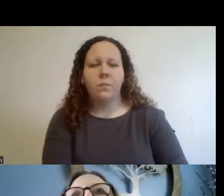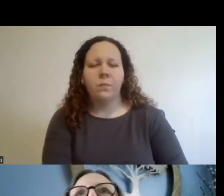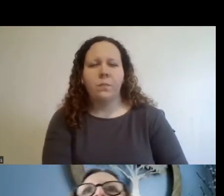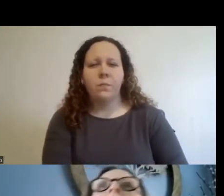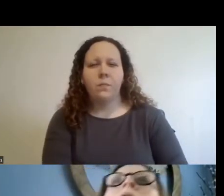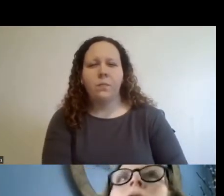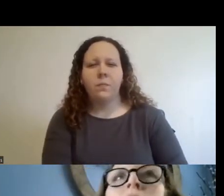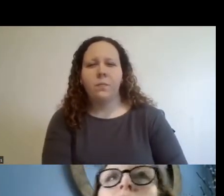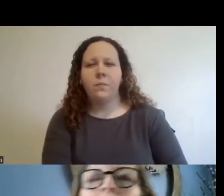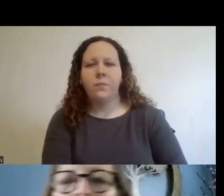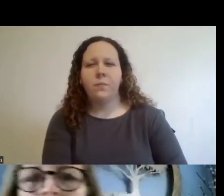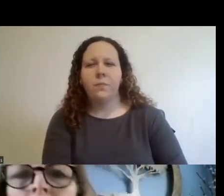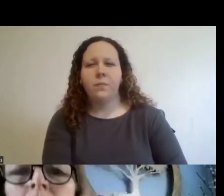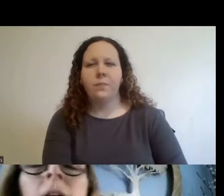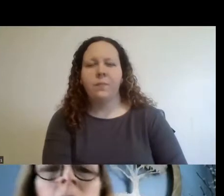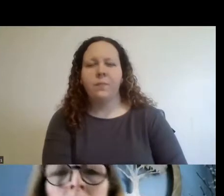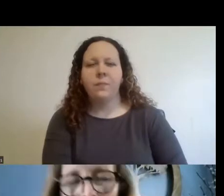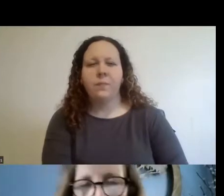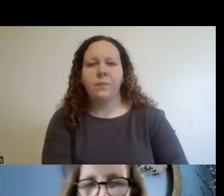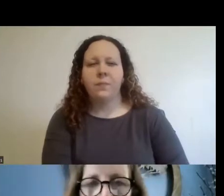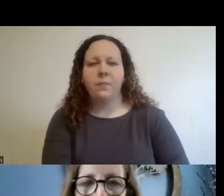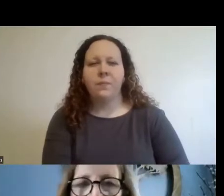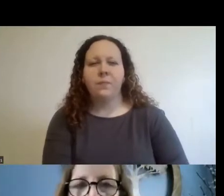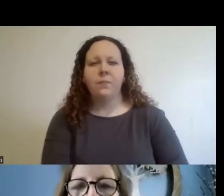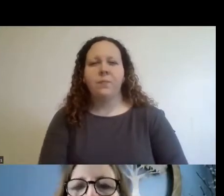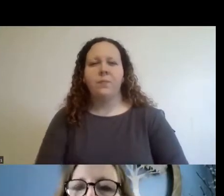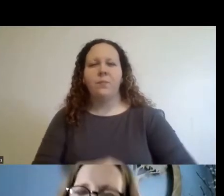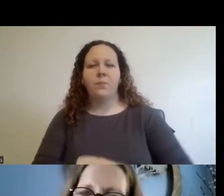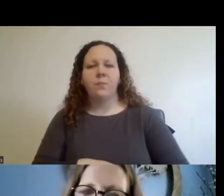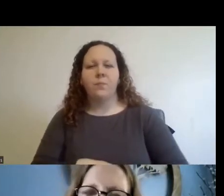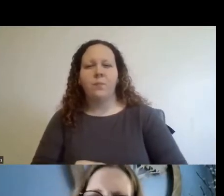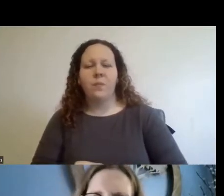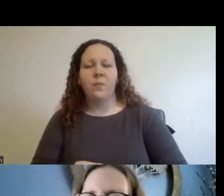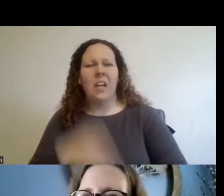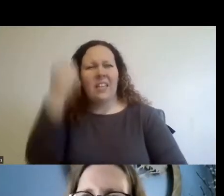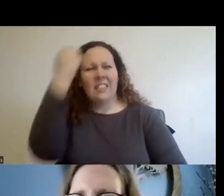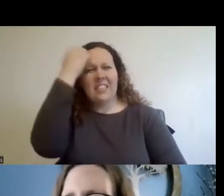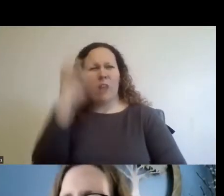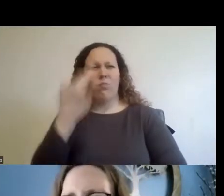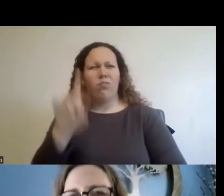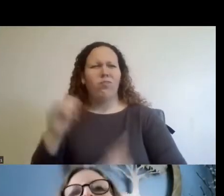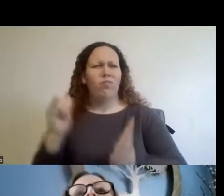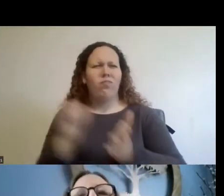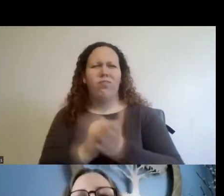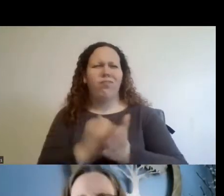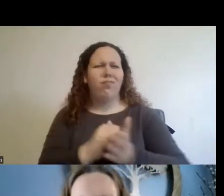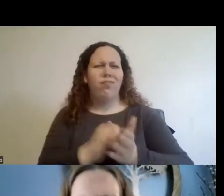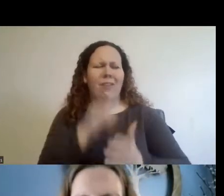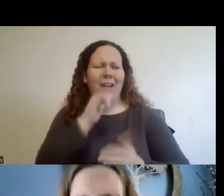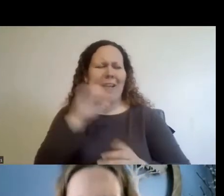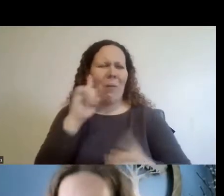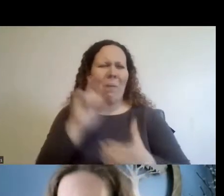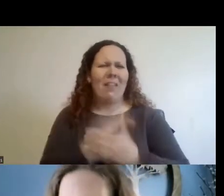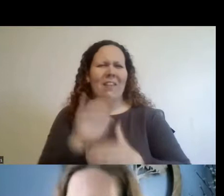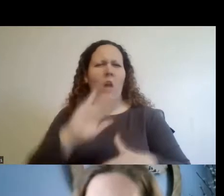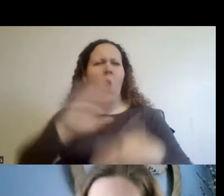There's no such thing as a dumb question. I don't believe that. I think all questions are